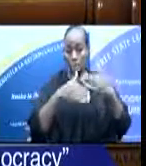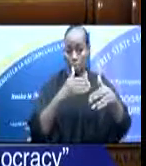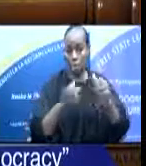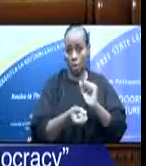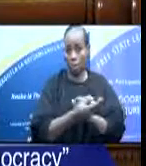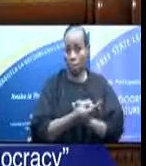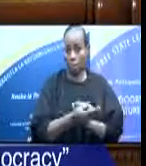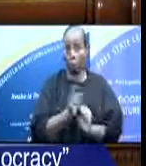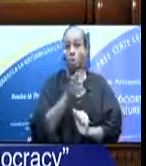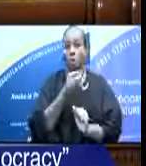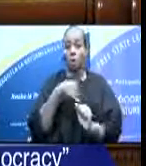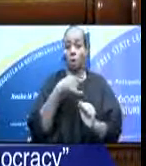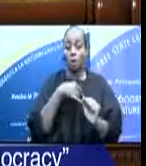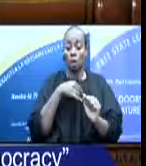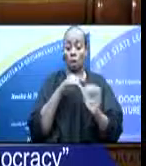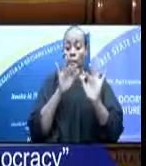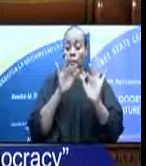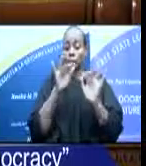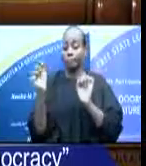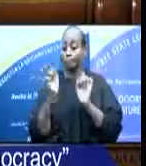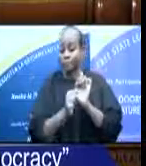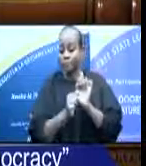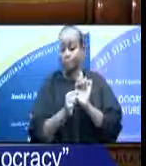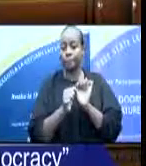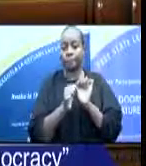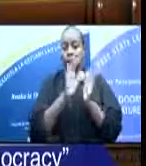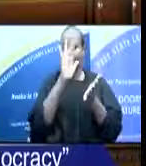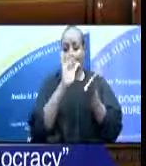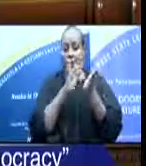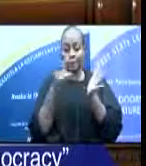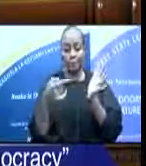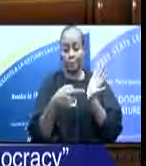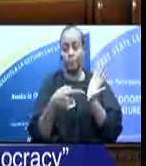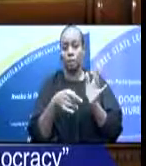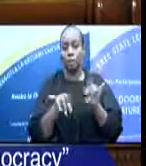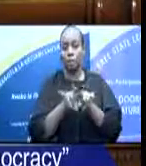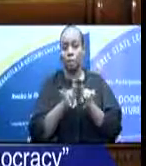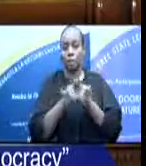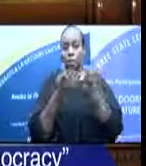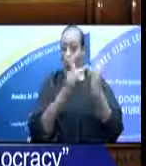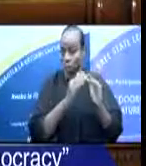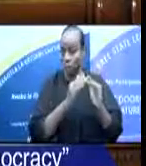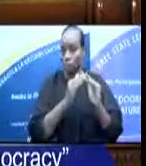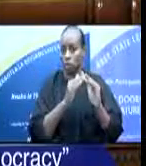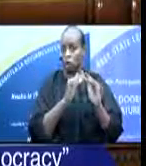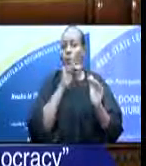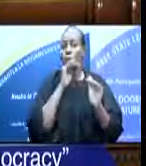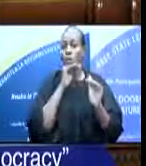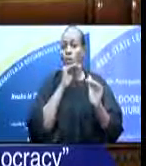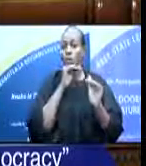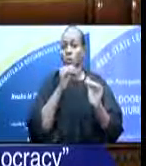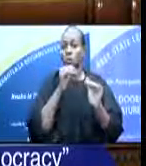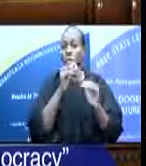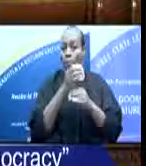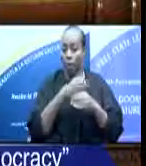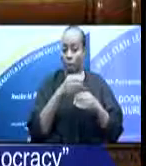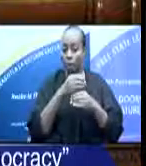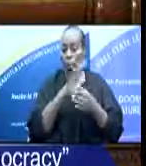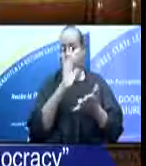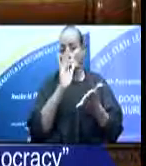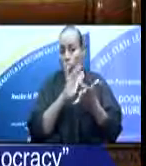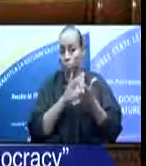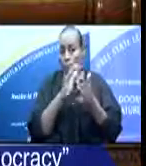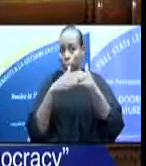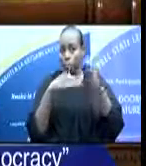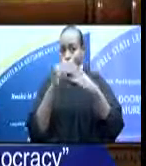communities employed in those centers and those very same communities will have new medical